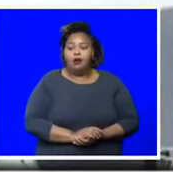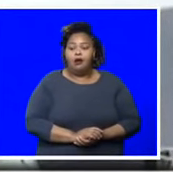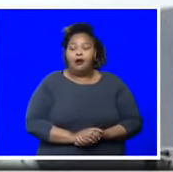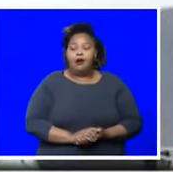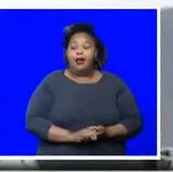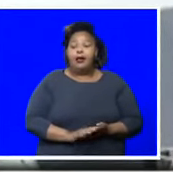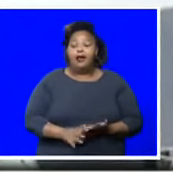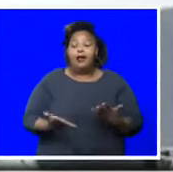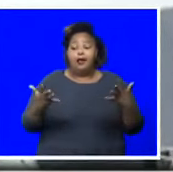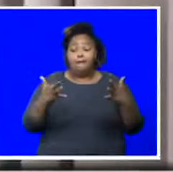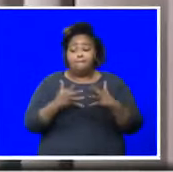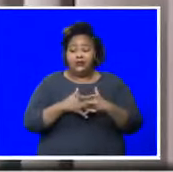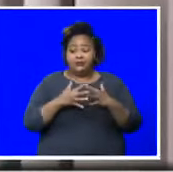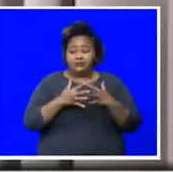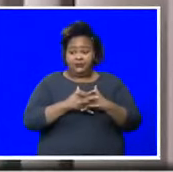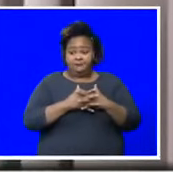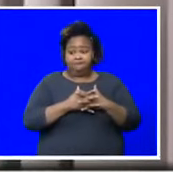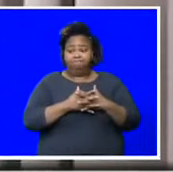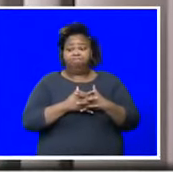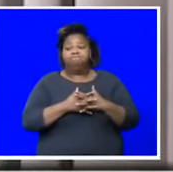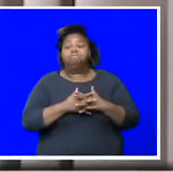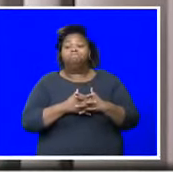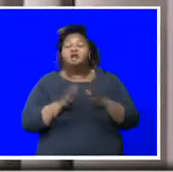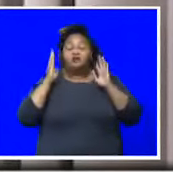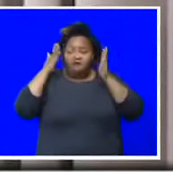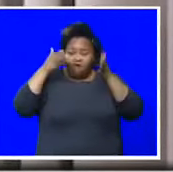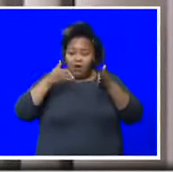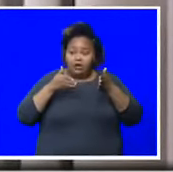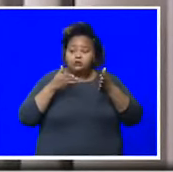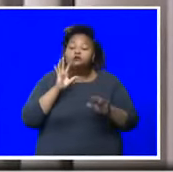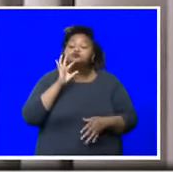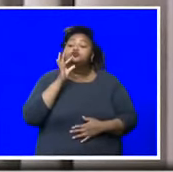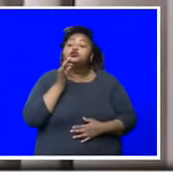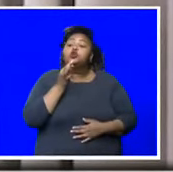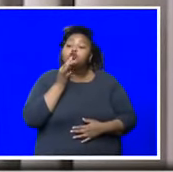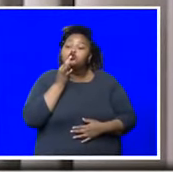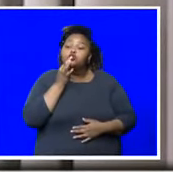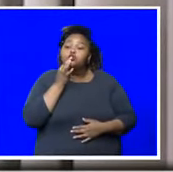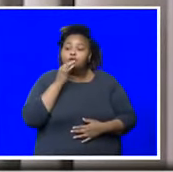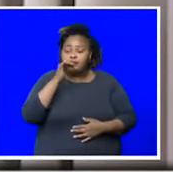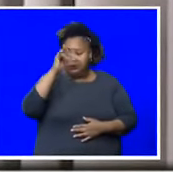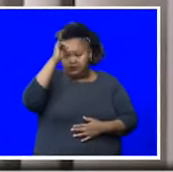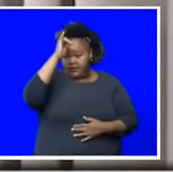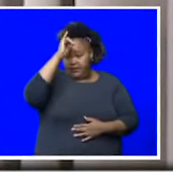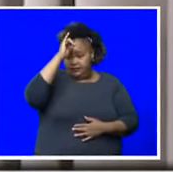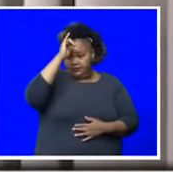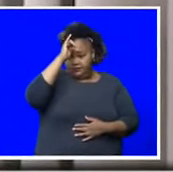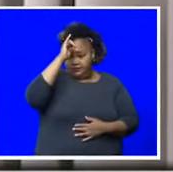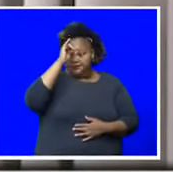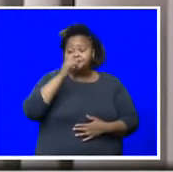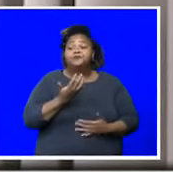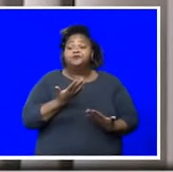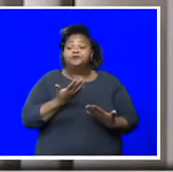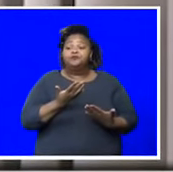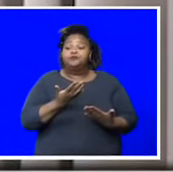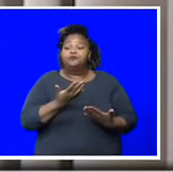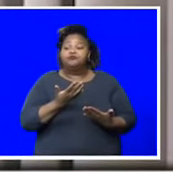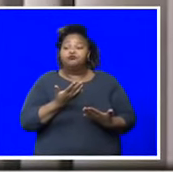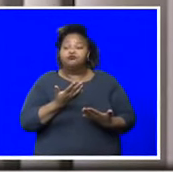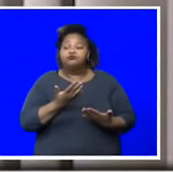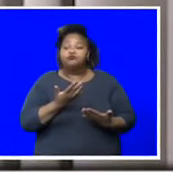school, where young people are afforded the opportunity to align their already identified skills with the